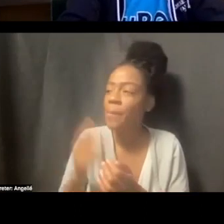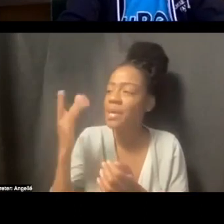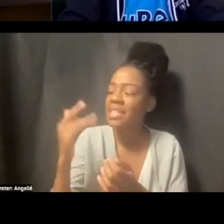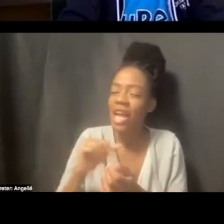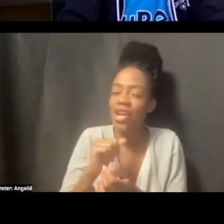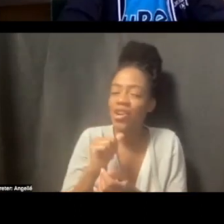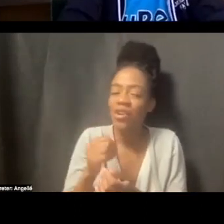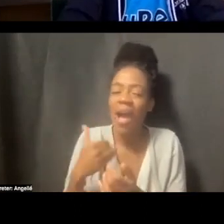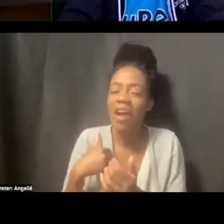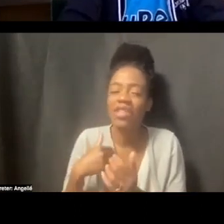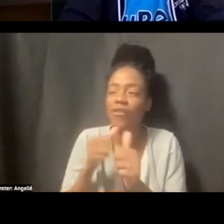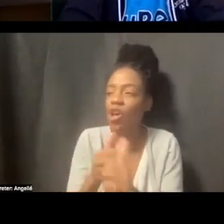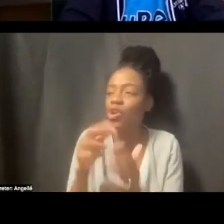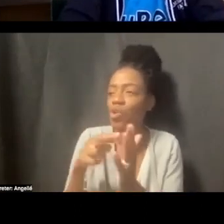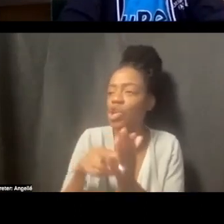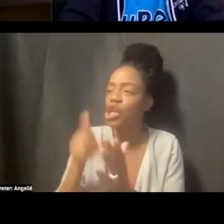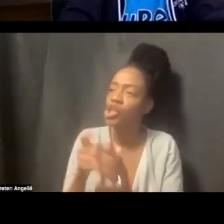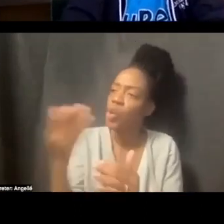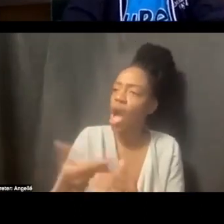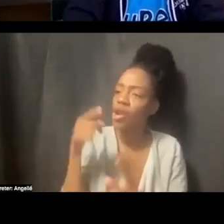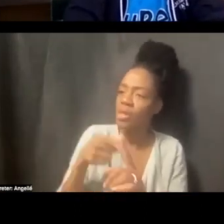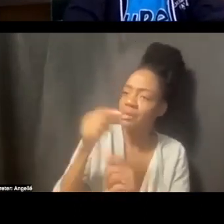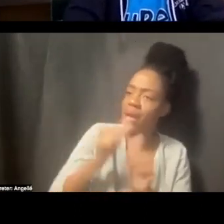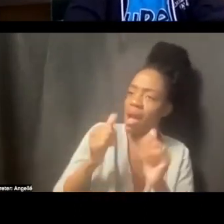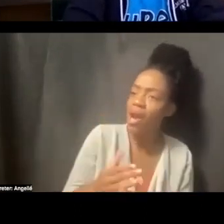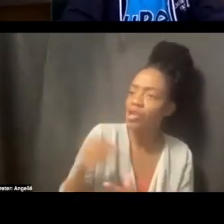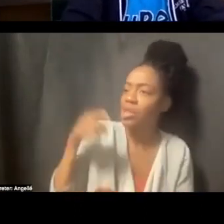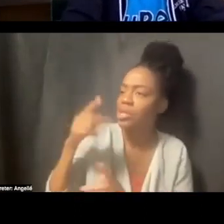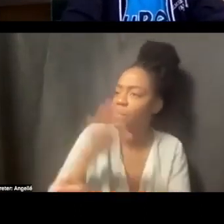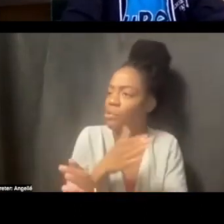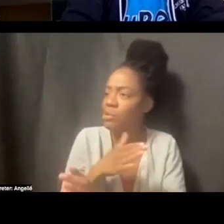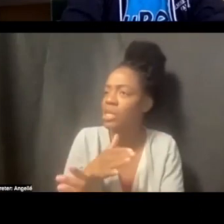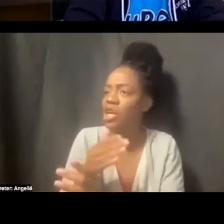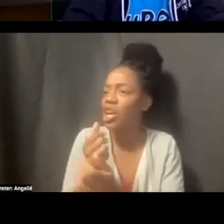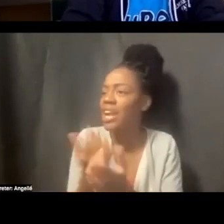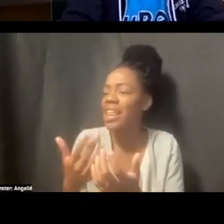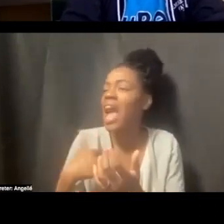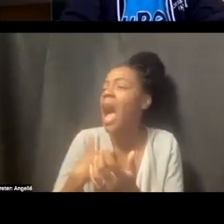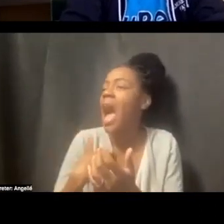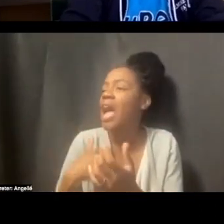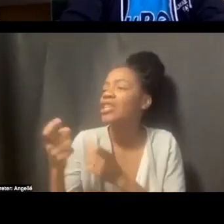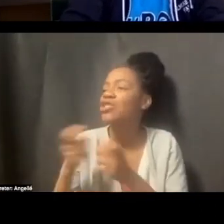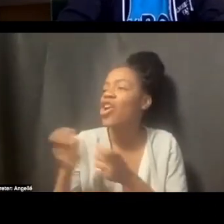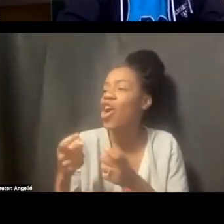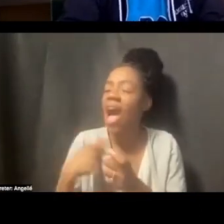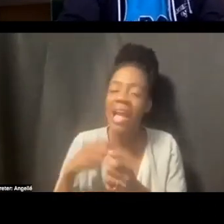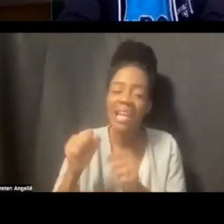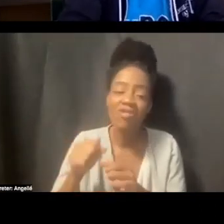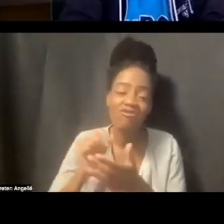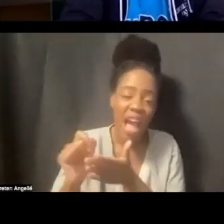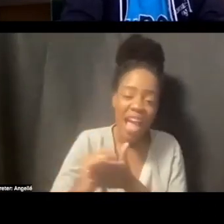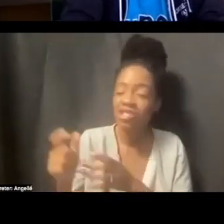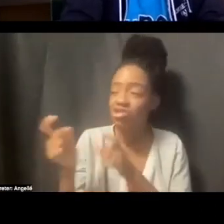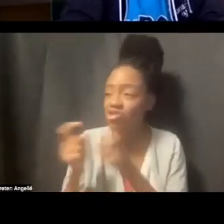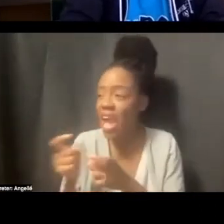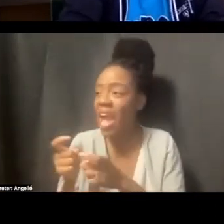have to do this, rewrite this. I'm in control. I can write the play, direct the play, cast the play. And I've been